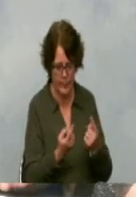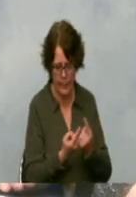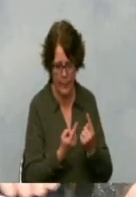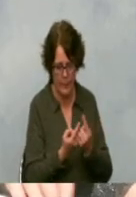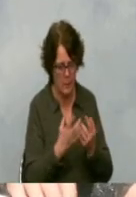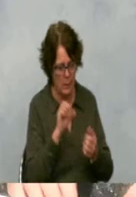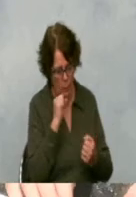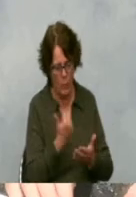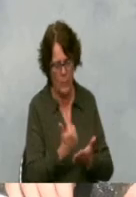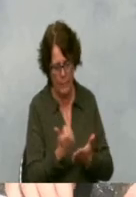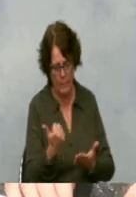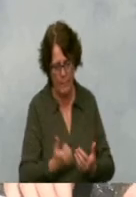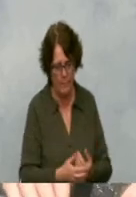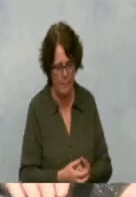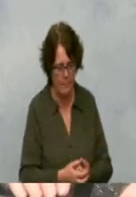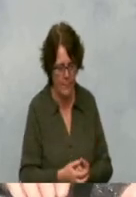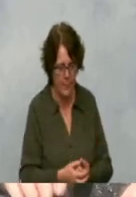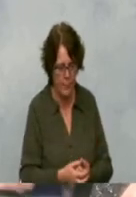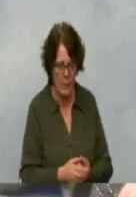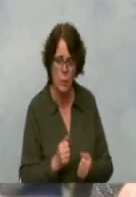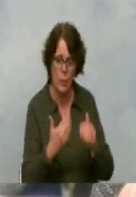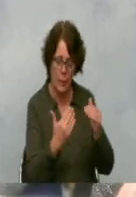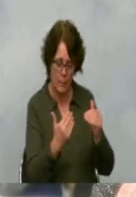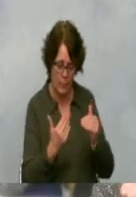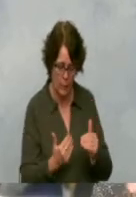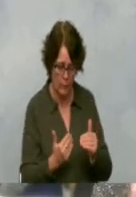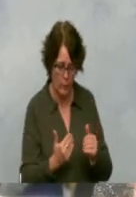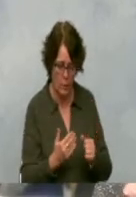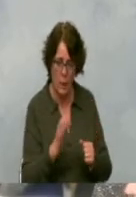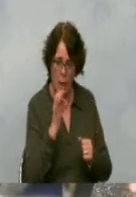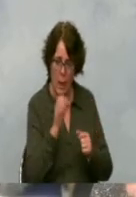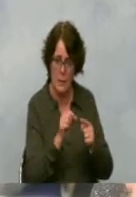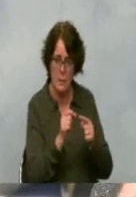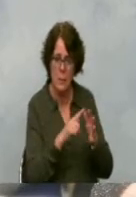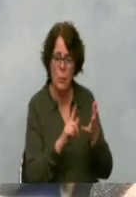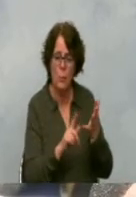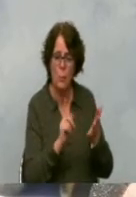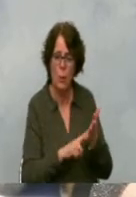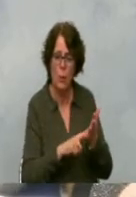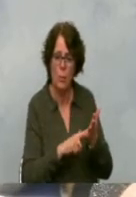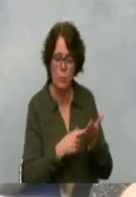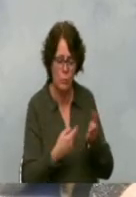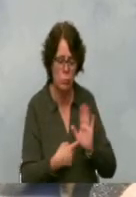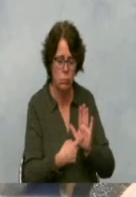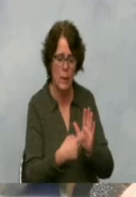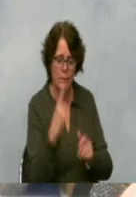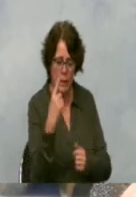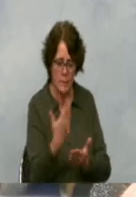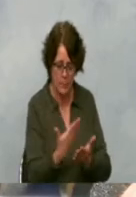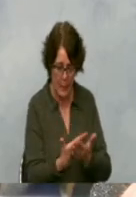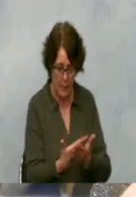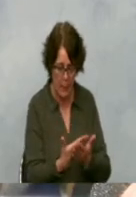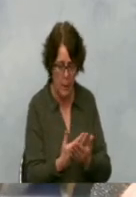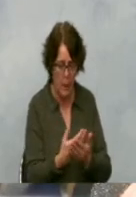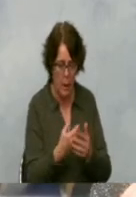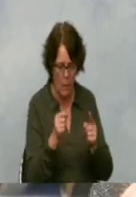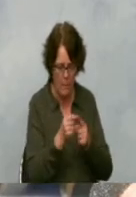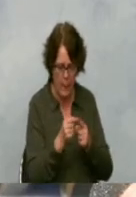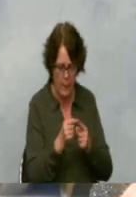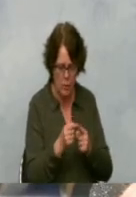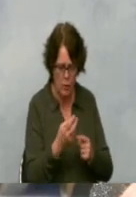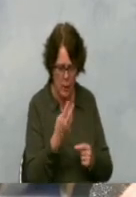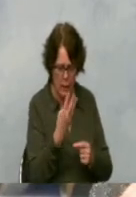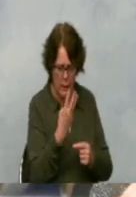be excellent. So we'll move on then and ask Paul to present the first paper, which is on pages 3